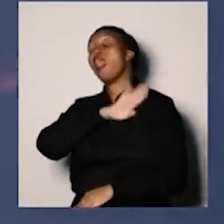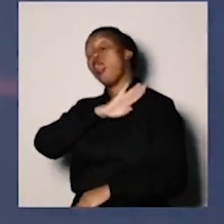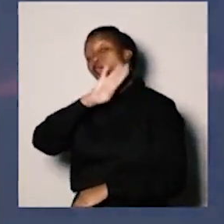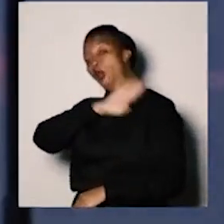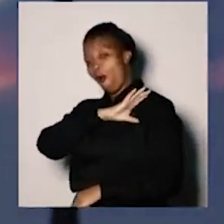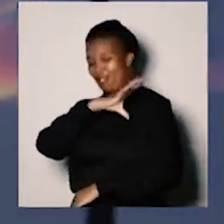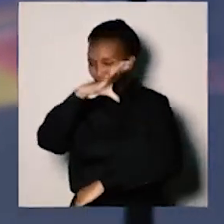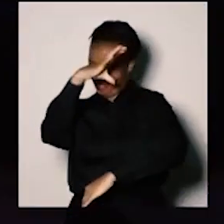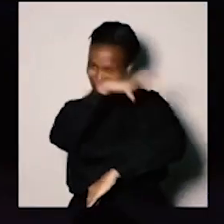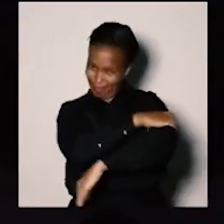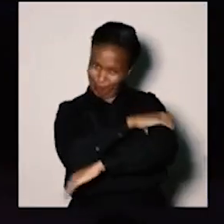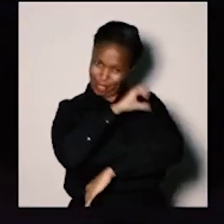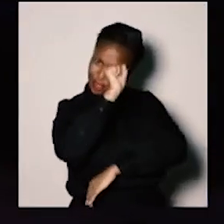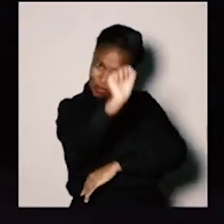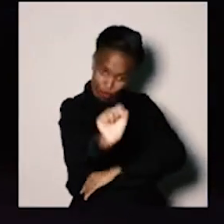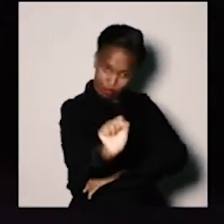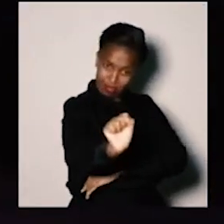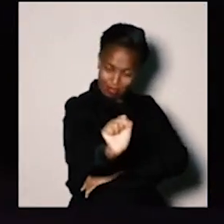captain.